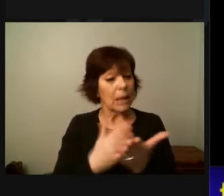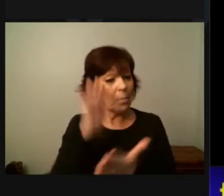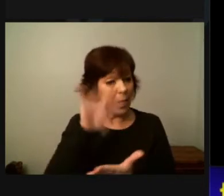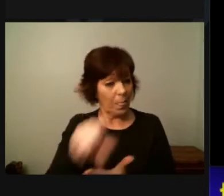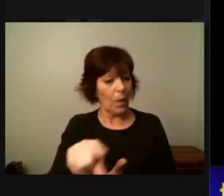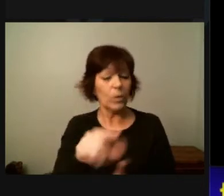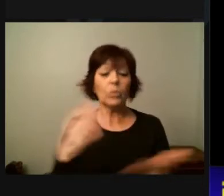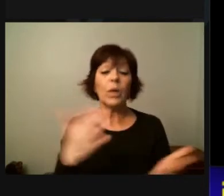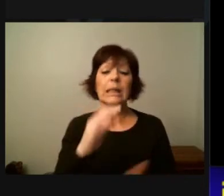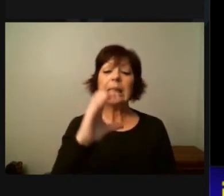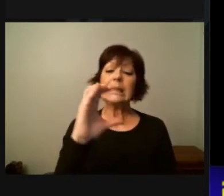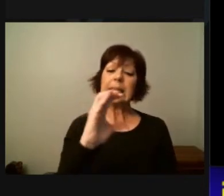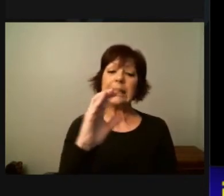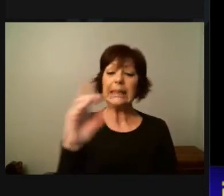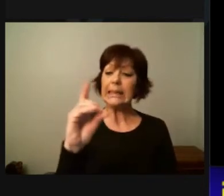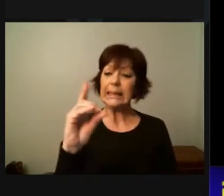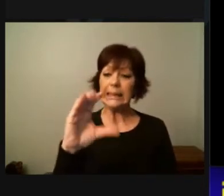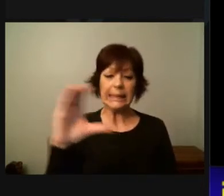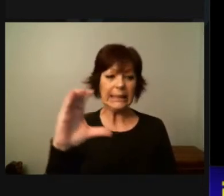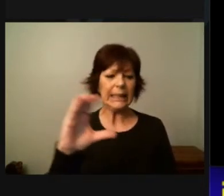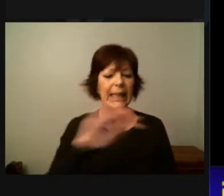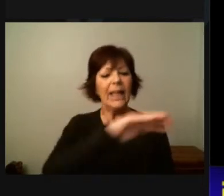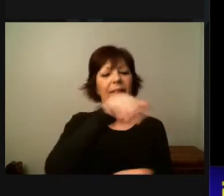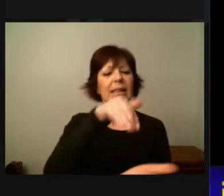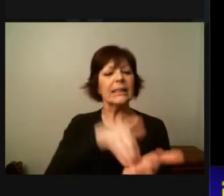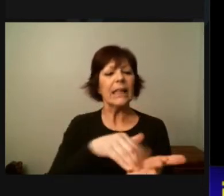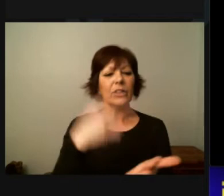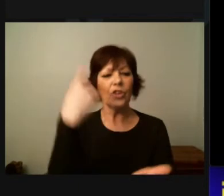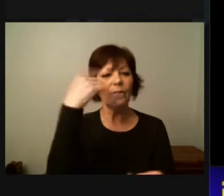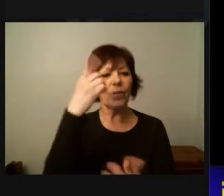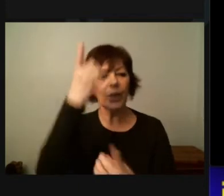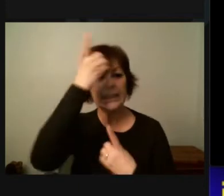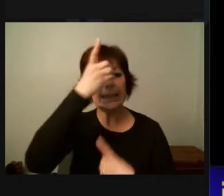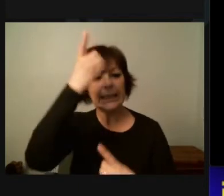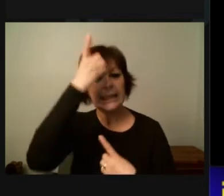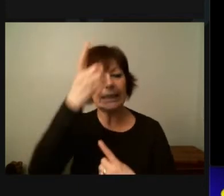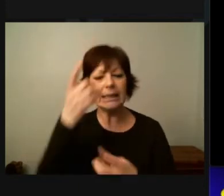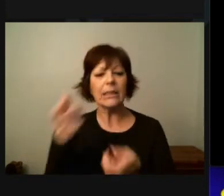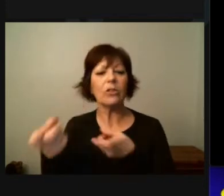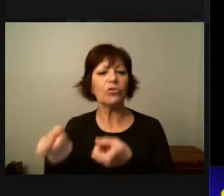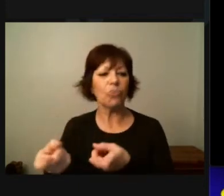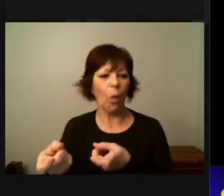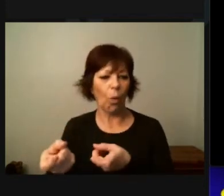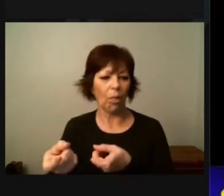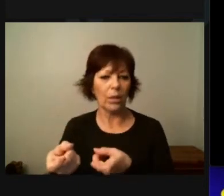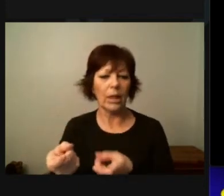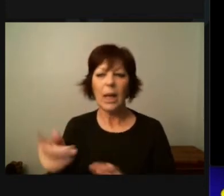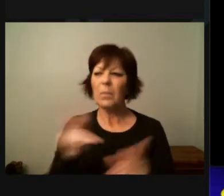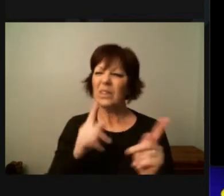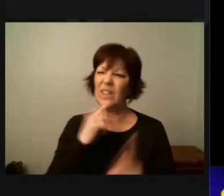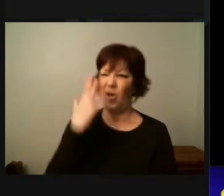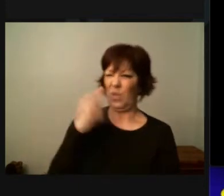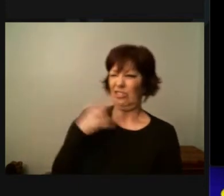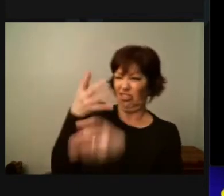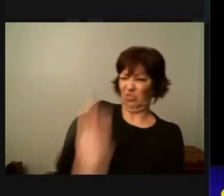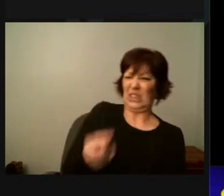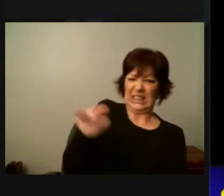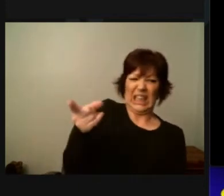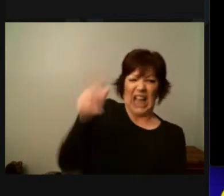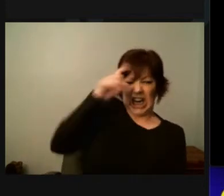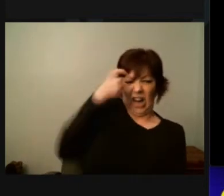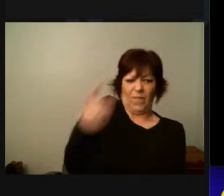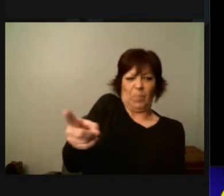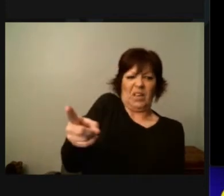the CDC, the Center for Disease Control. And some people say to me, well, why should I trust that? That's a